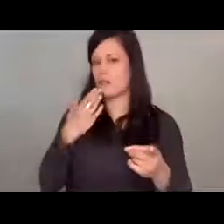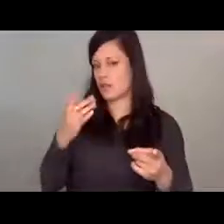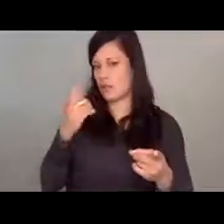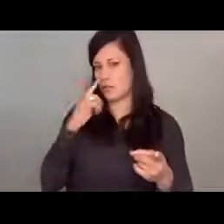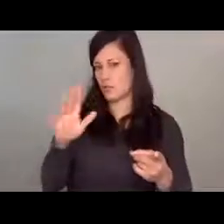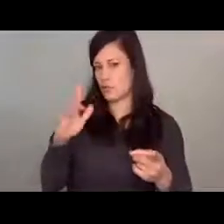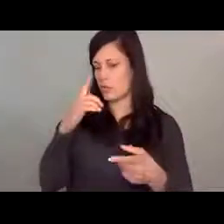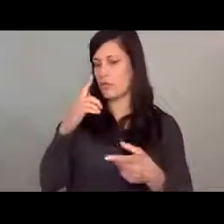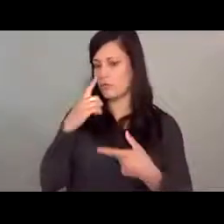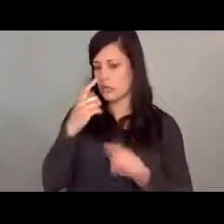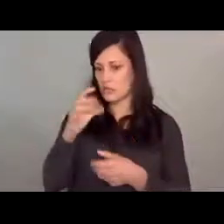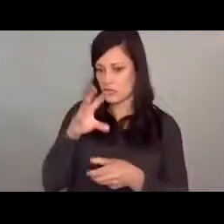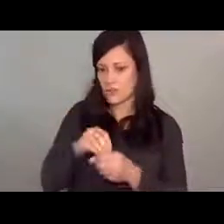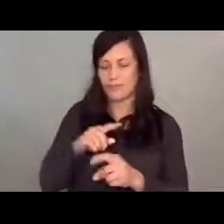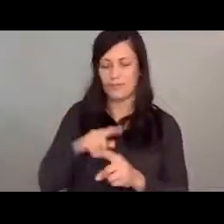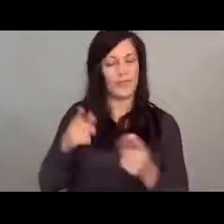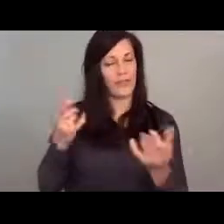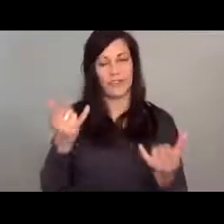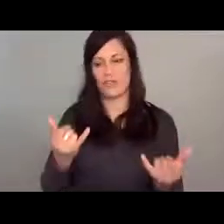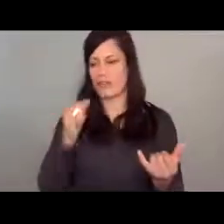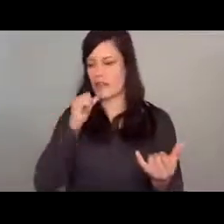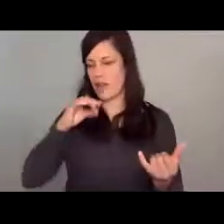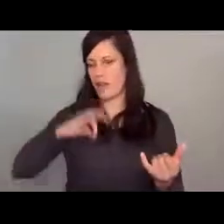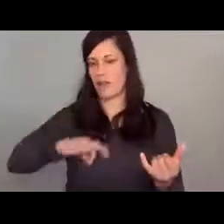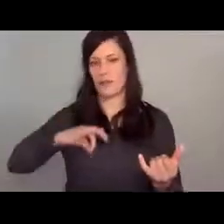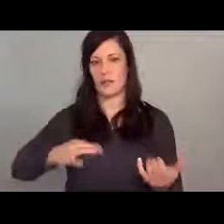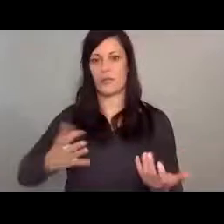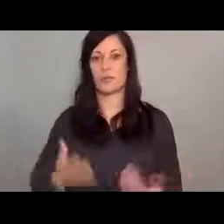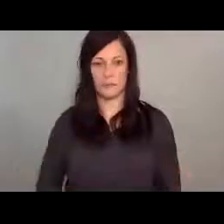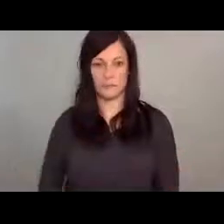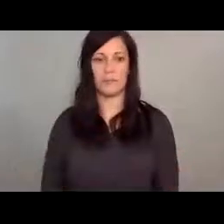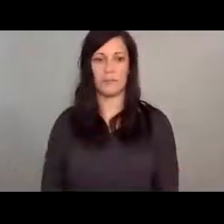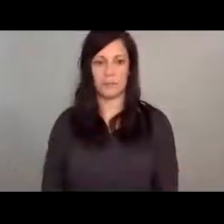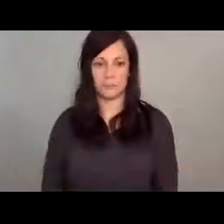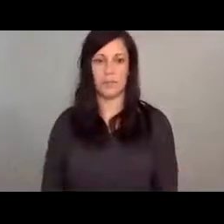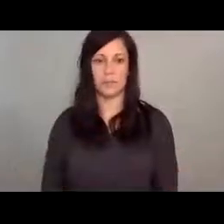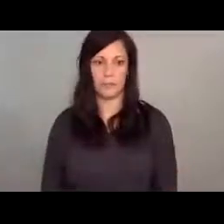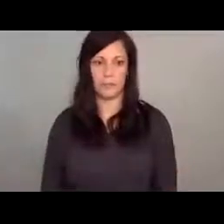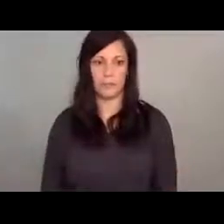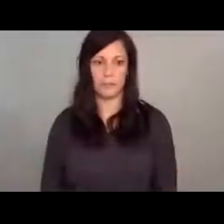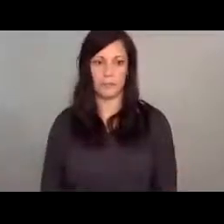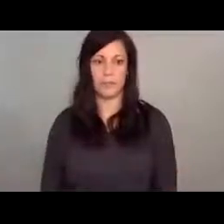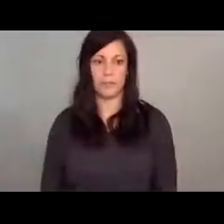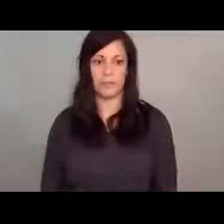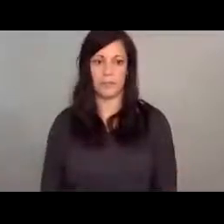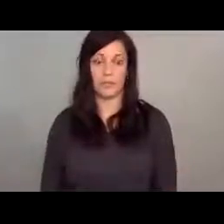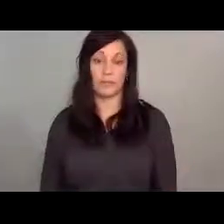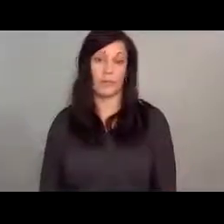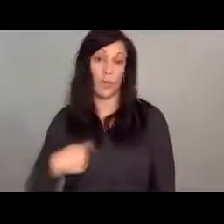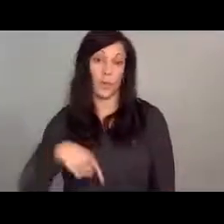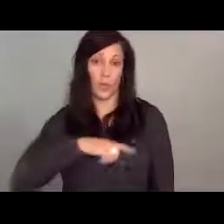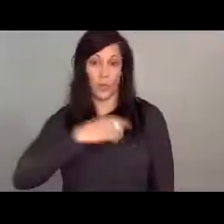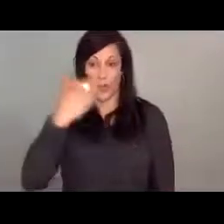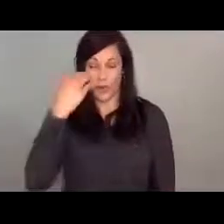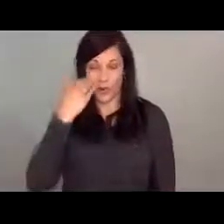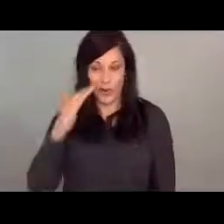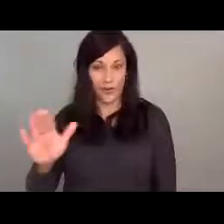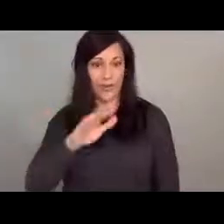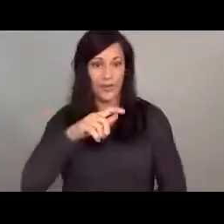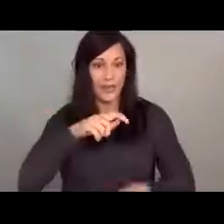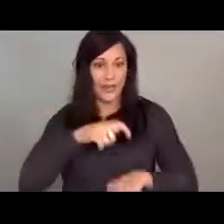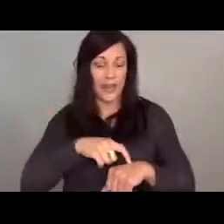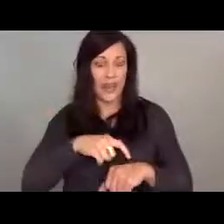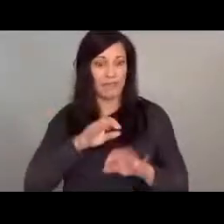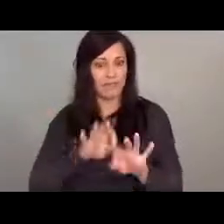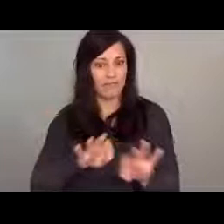not currently eligible to apply for the NCR grant. Well, we know your time is valuable, and so we don't want to waste